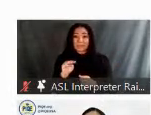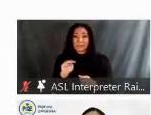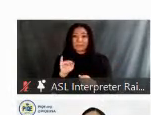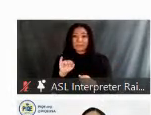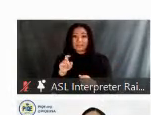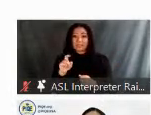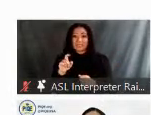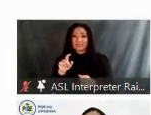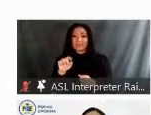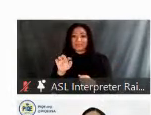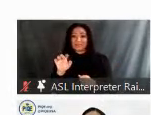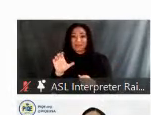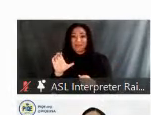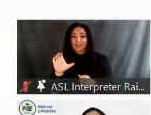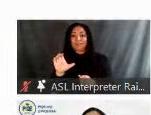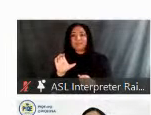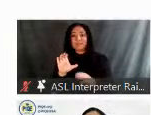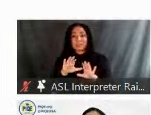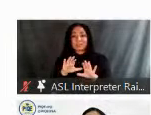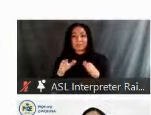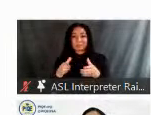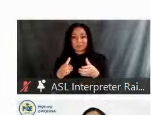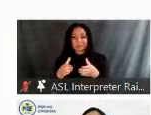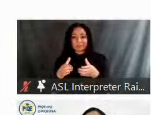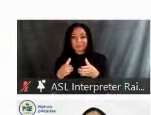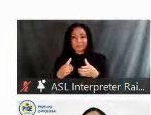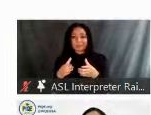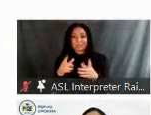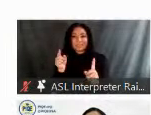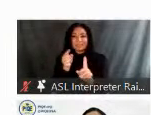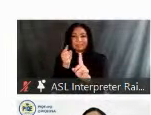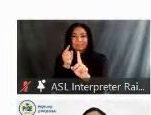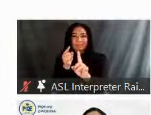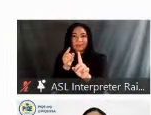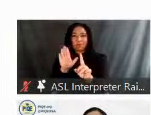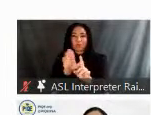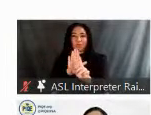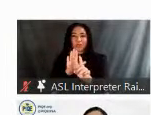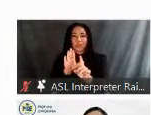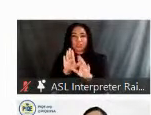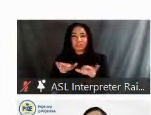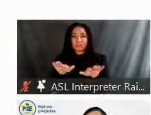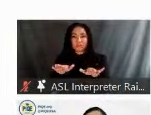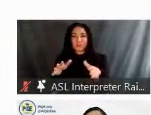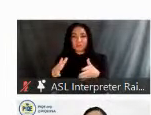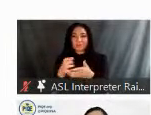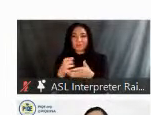community aspired for their children to gain better economic employment.